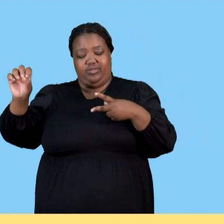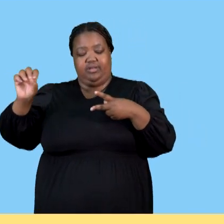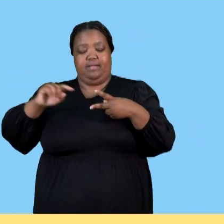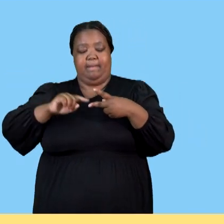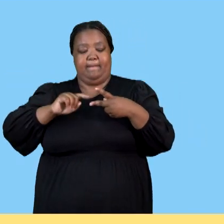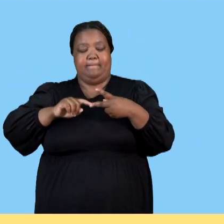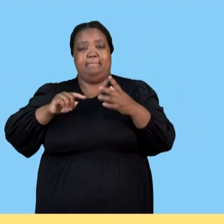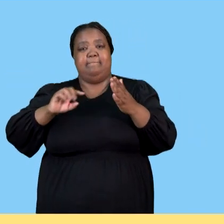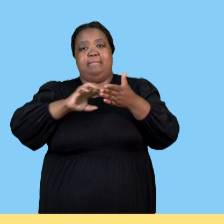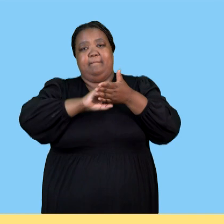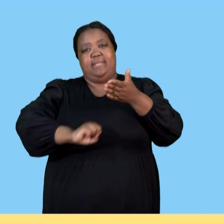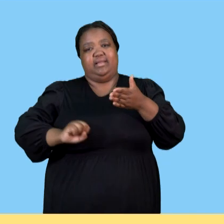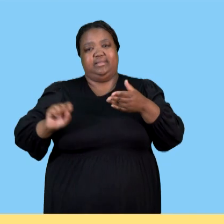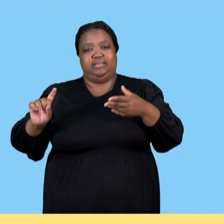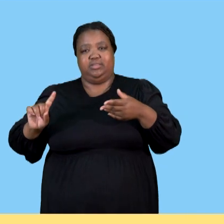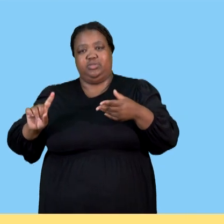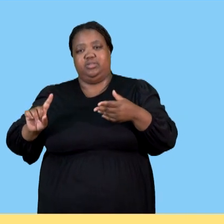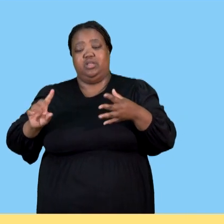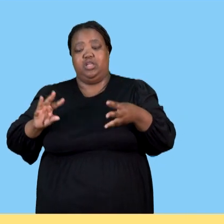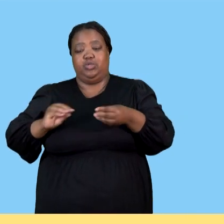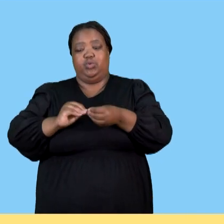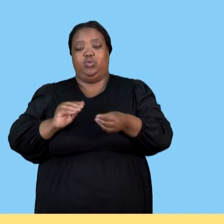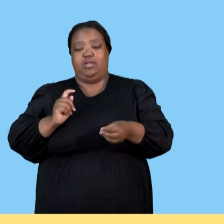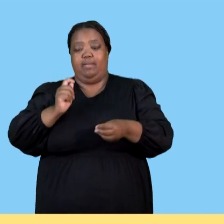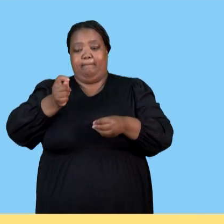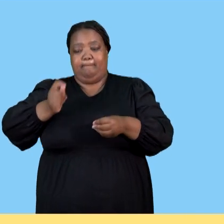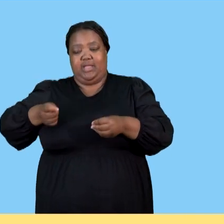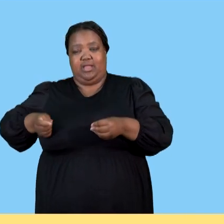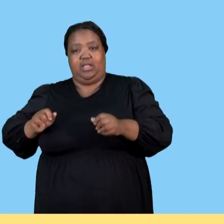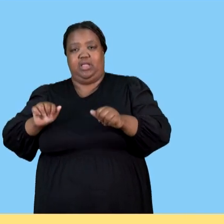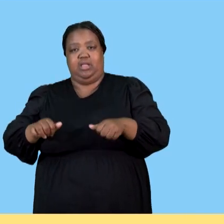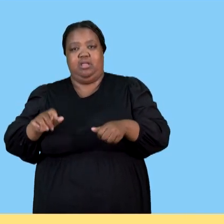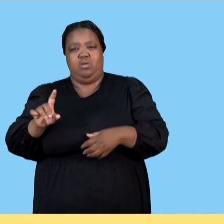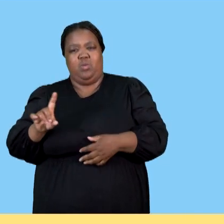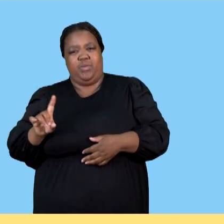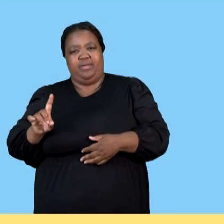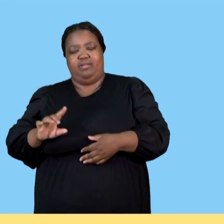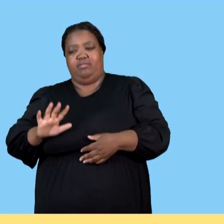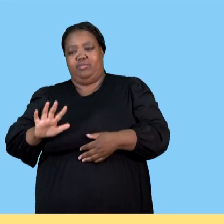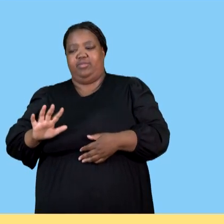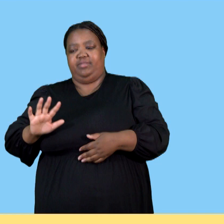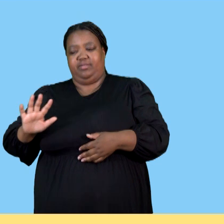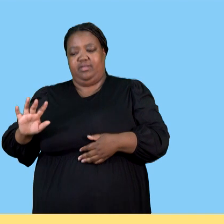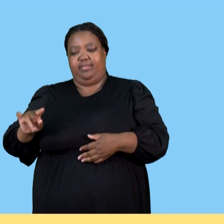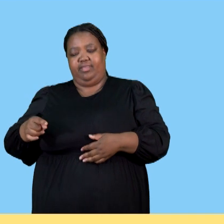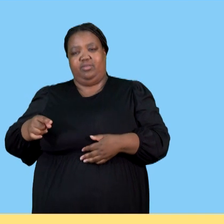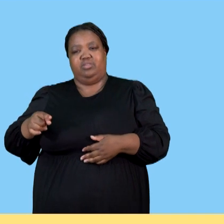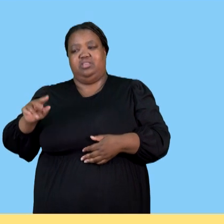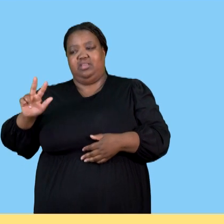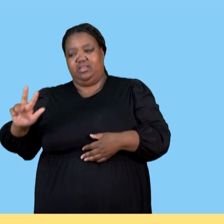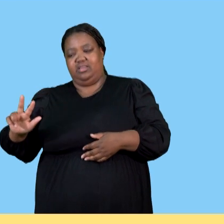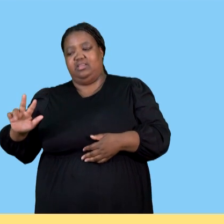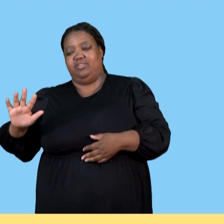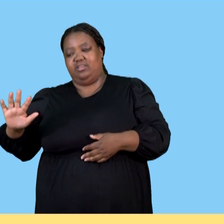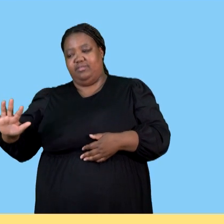87,200, minus total payments, which is